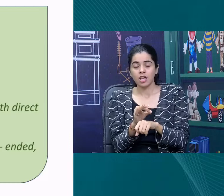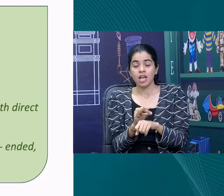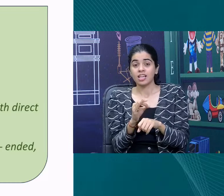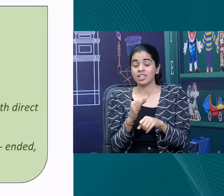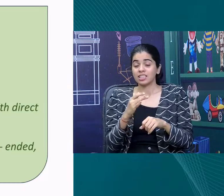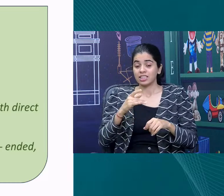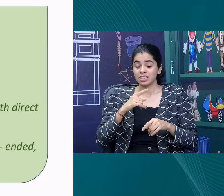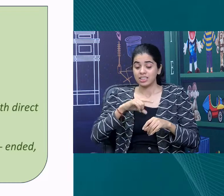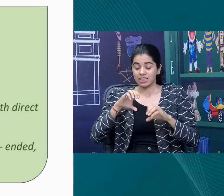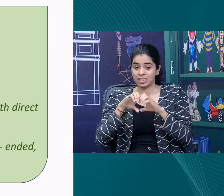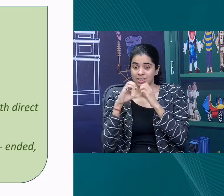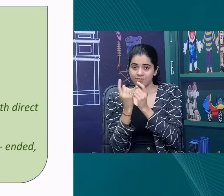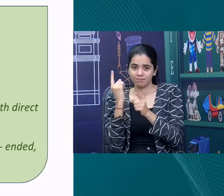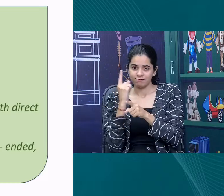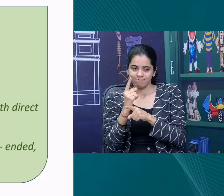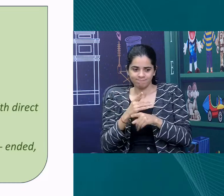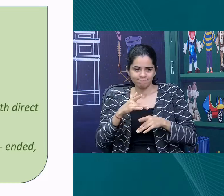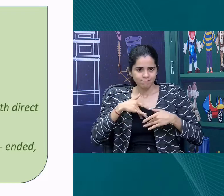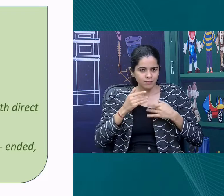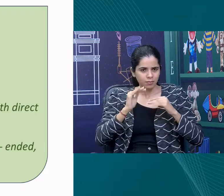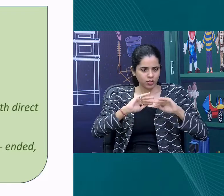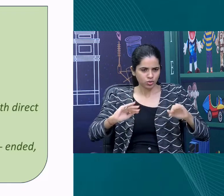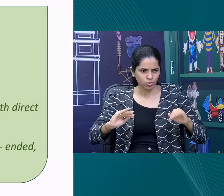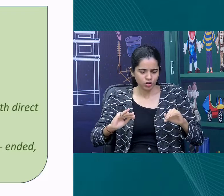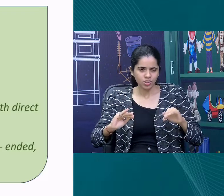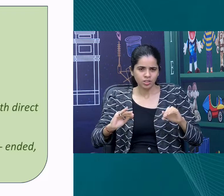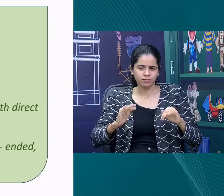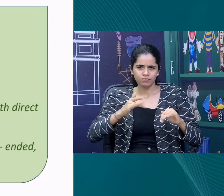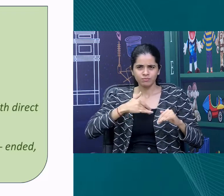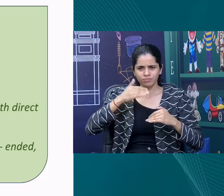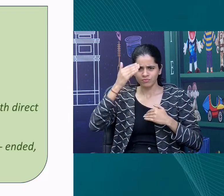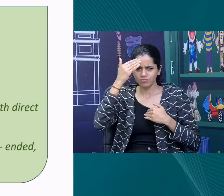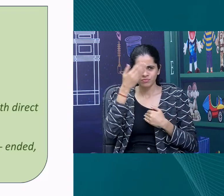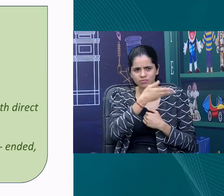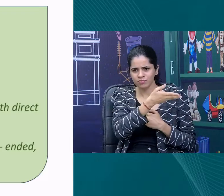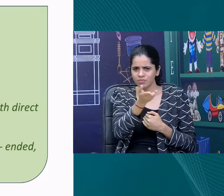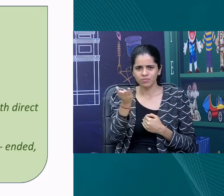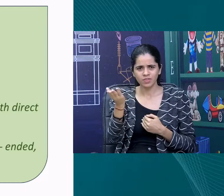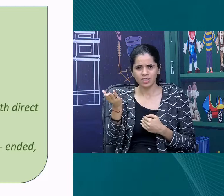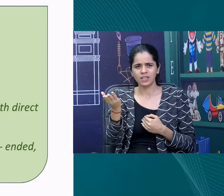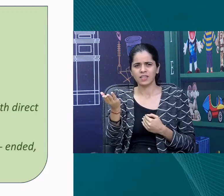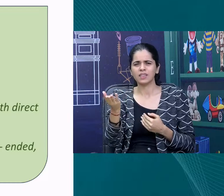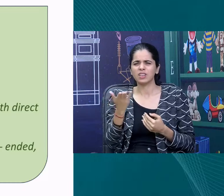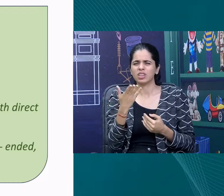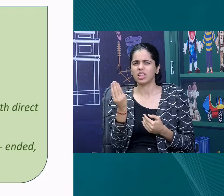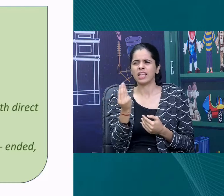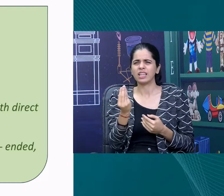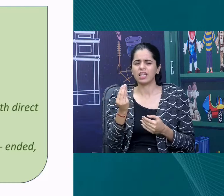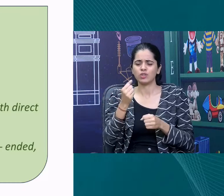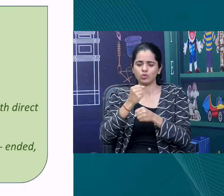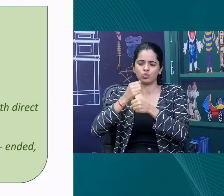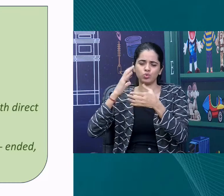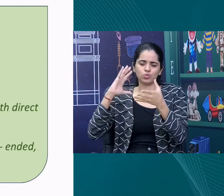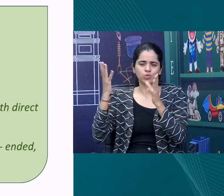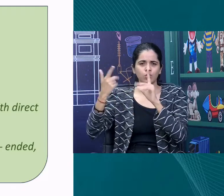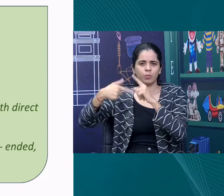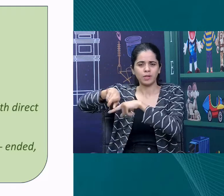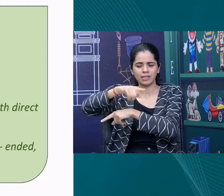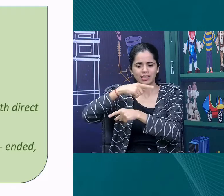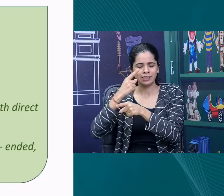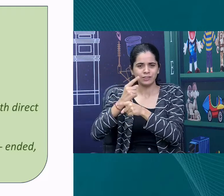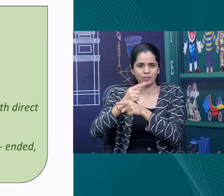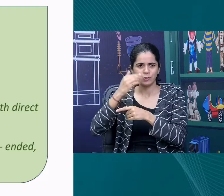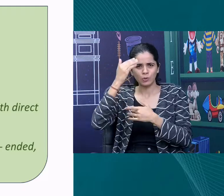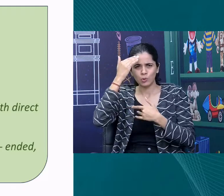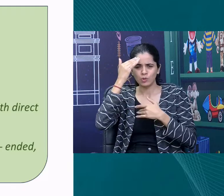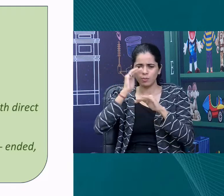because she felt the children knew a lot. Here, she realized that they didn't know a lot, so she had to basically,